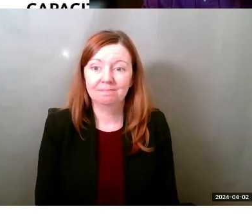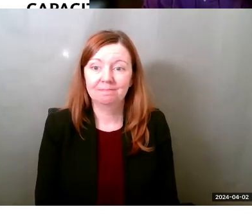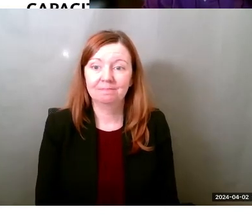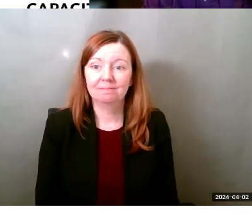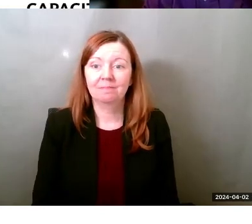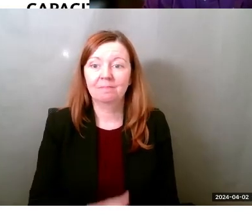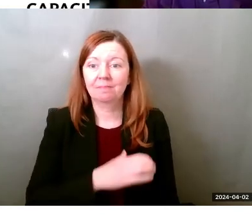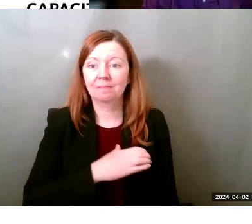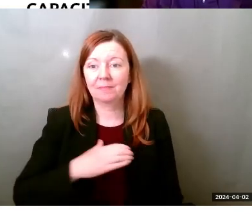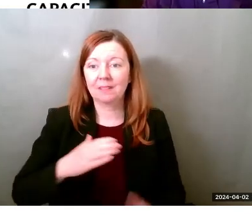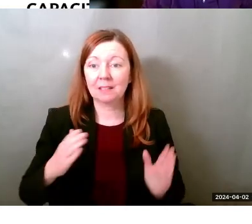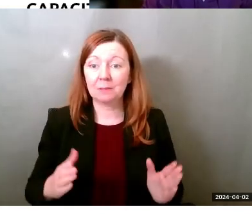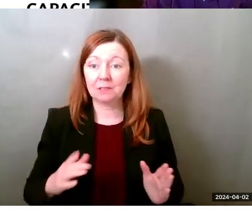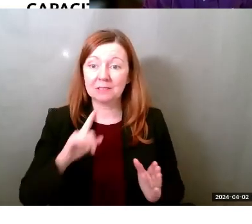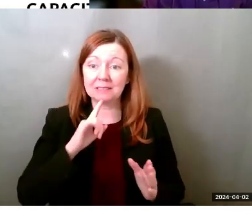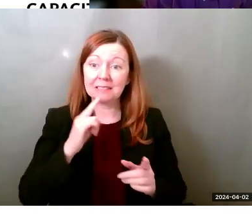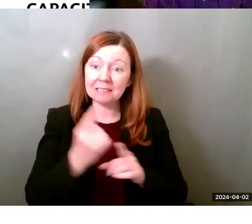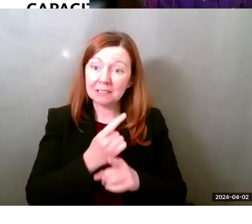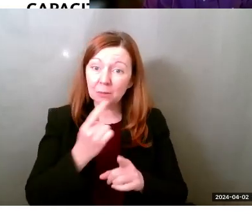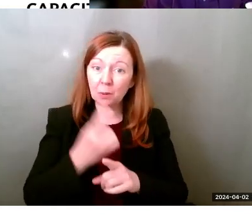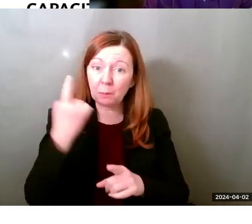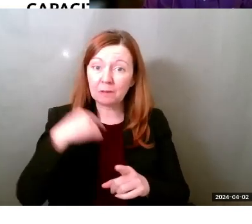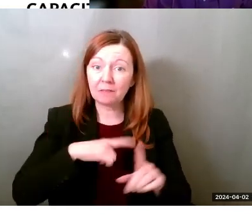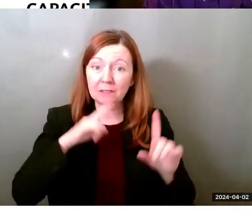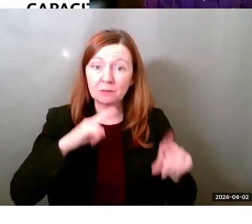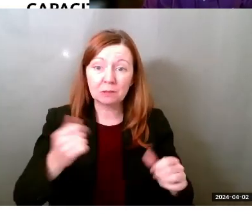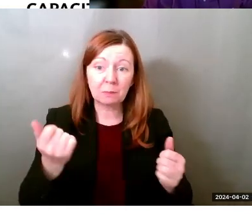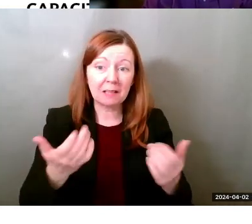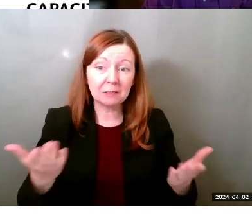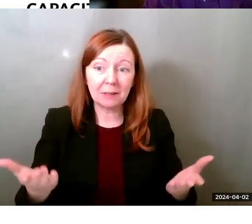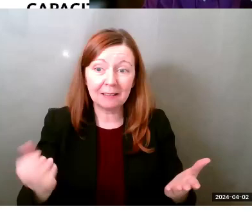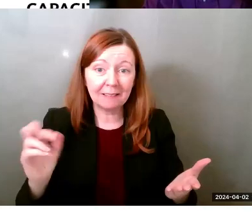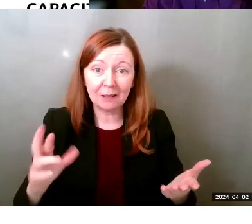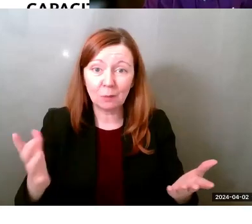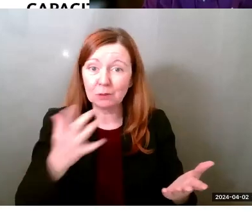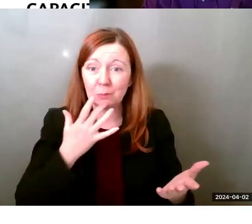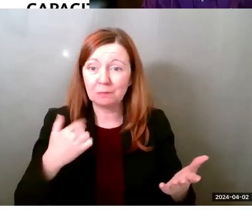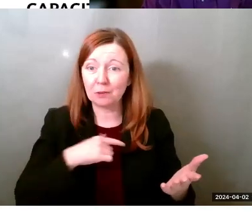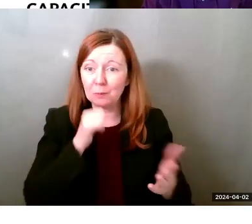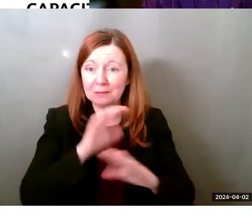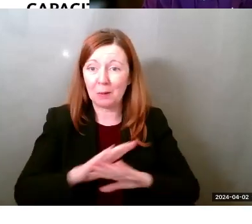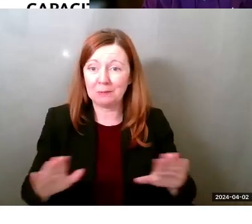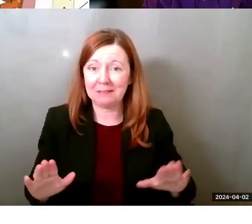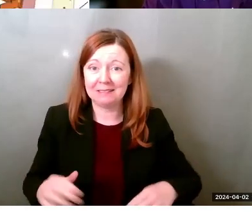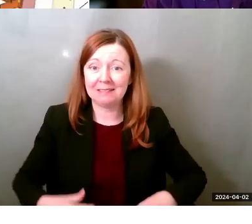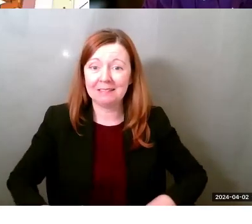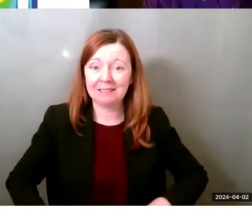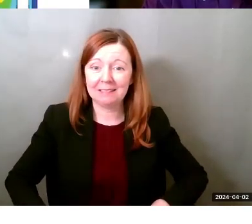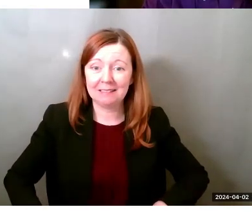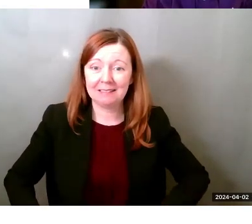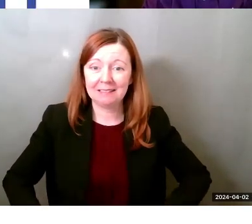Commissioners, is it appropriate for us to respond to any of this, or would you prefer we don't?